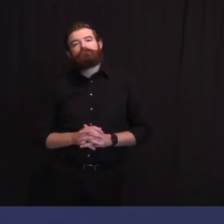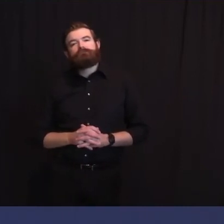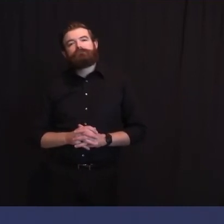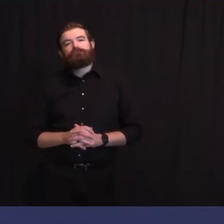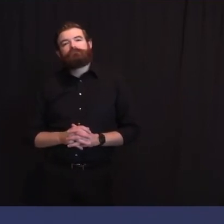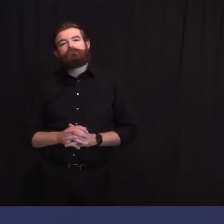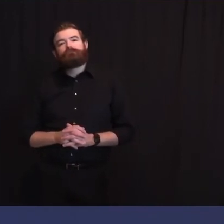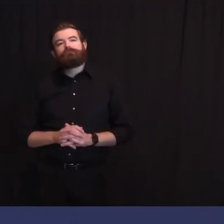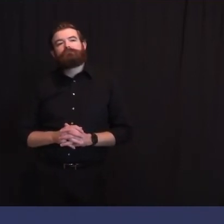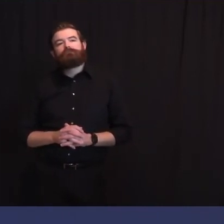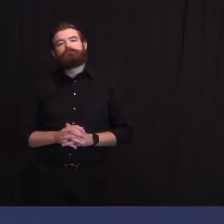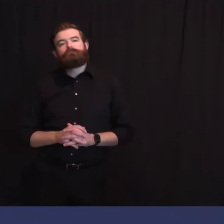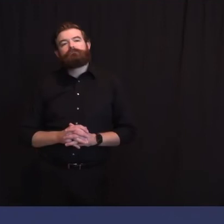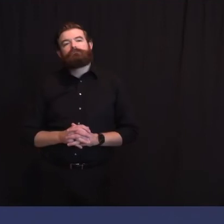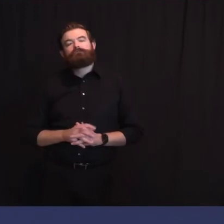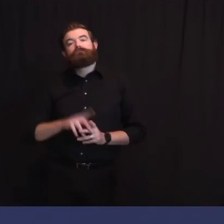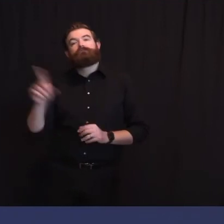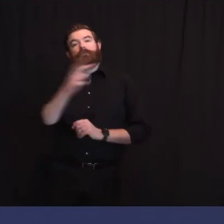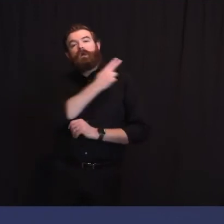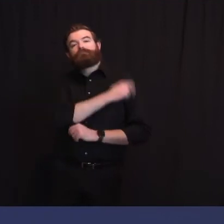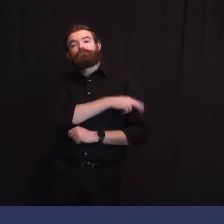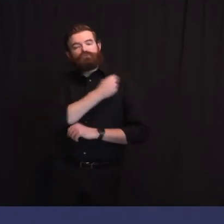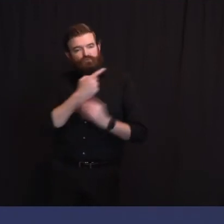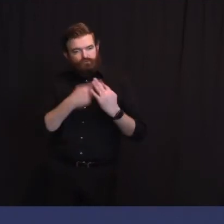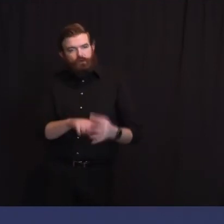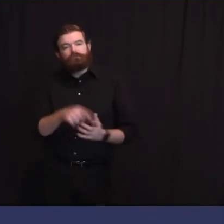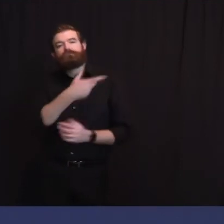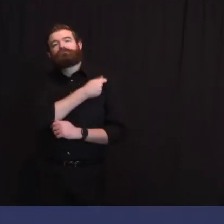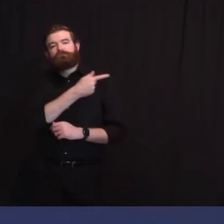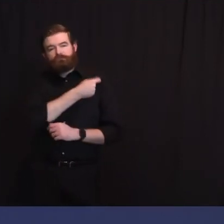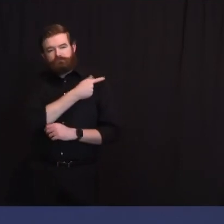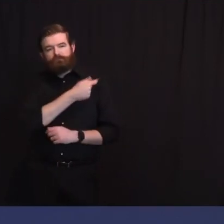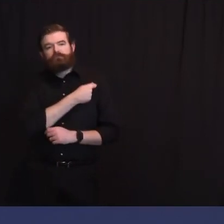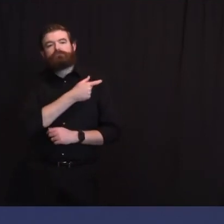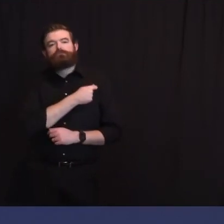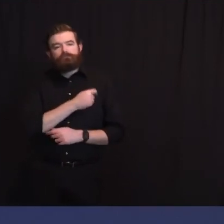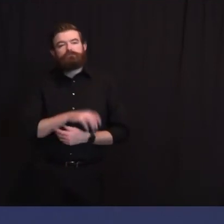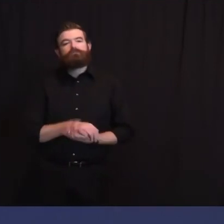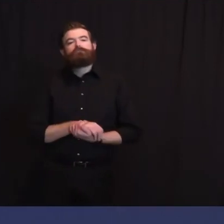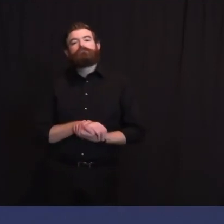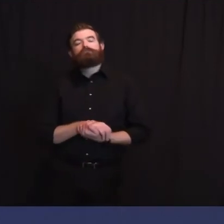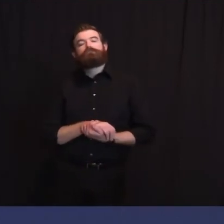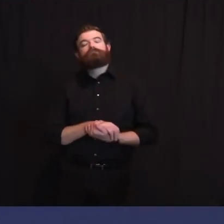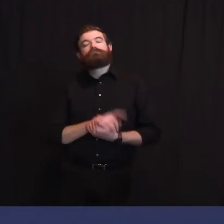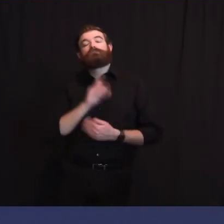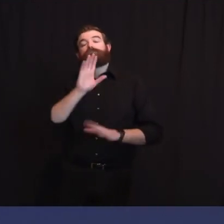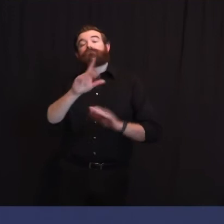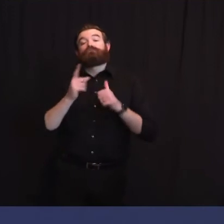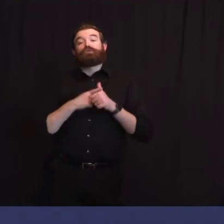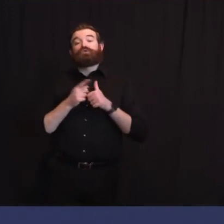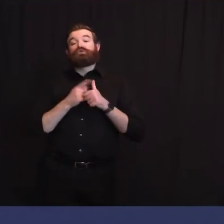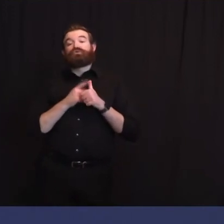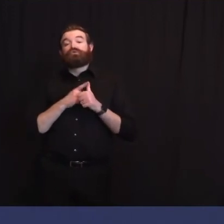architecture. So in other words, it was first and foremost for their workers, and then they realized, you know what, we've got more doses than we need. Let's